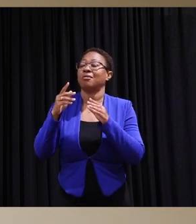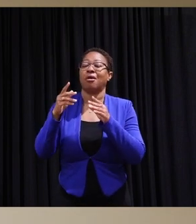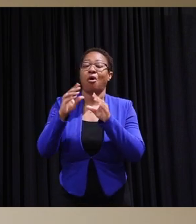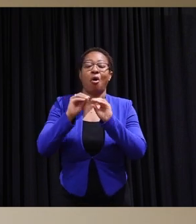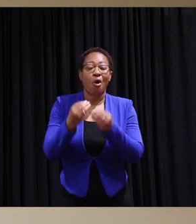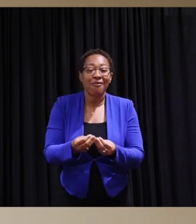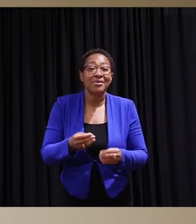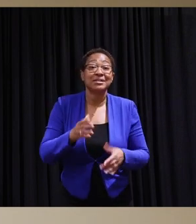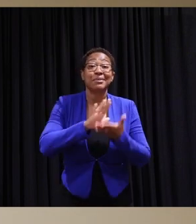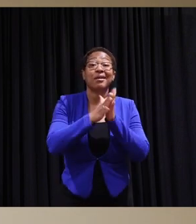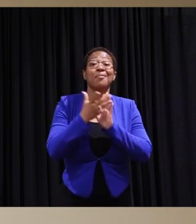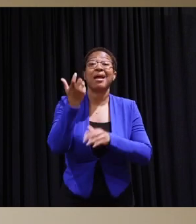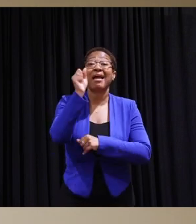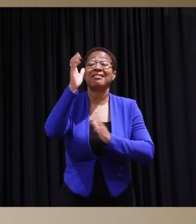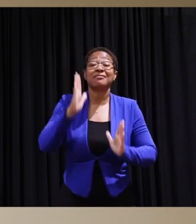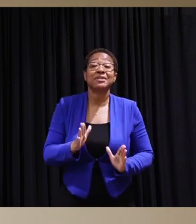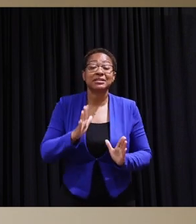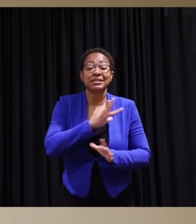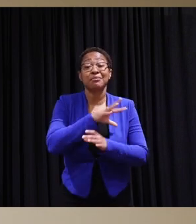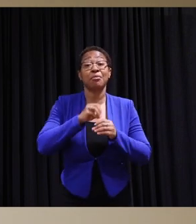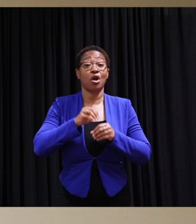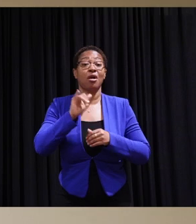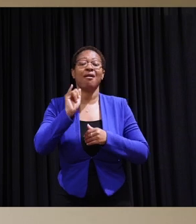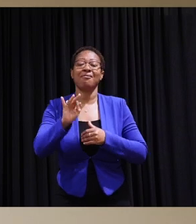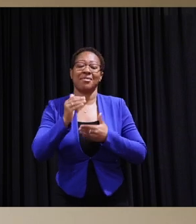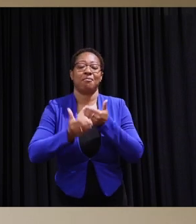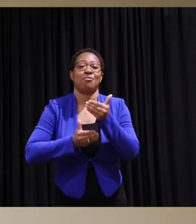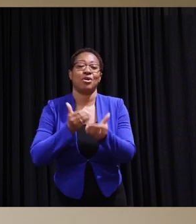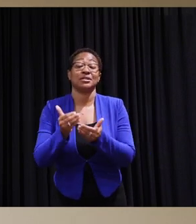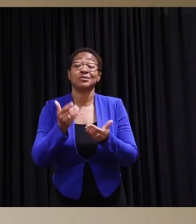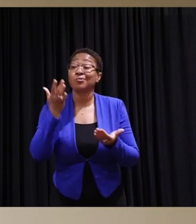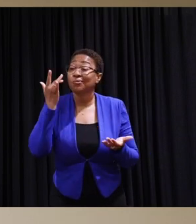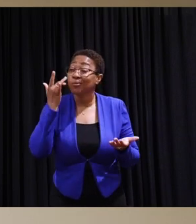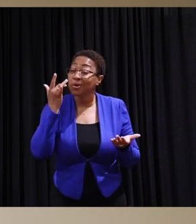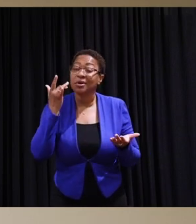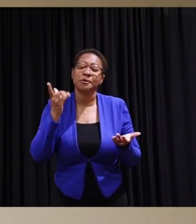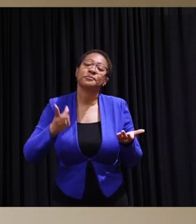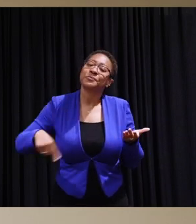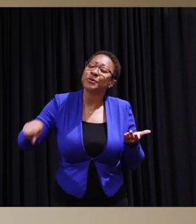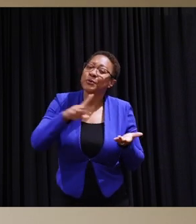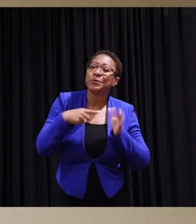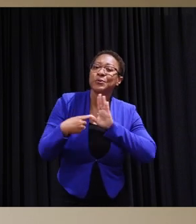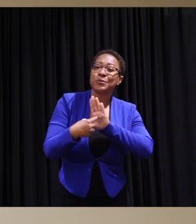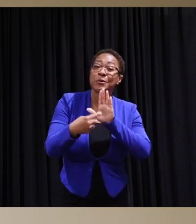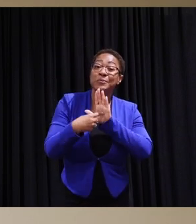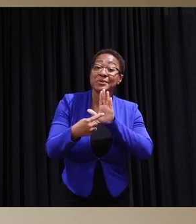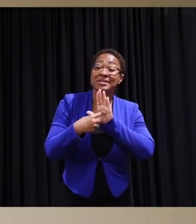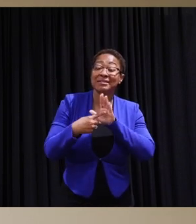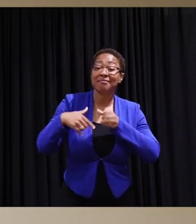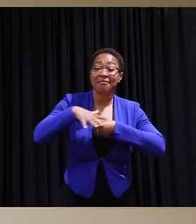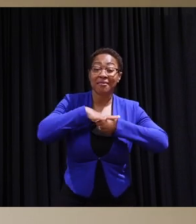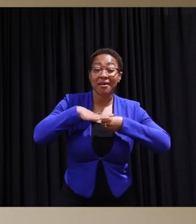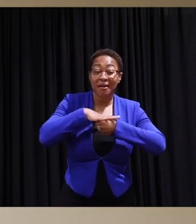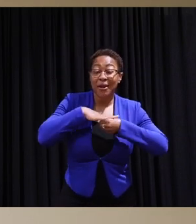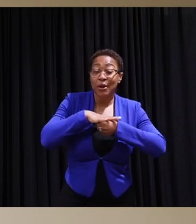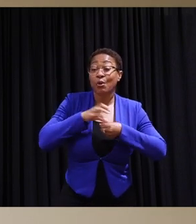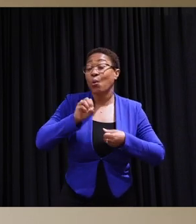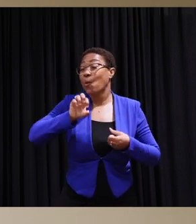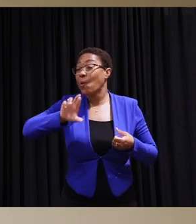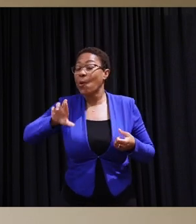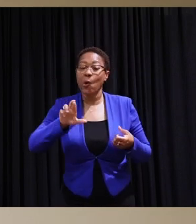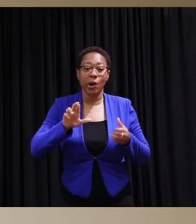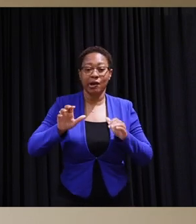activist, take part in the process because you represent an area or